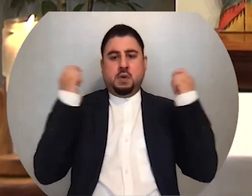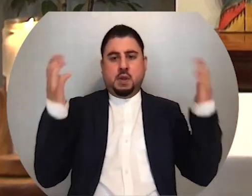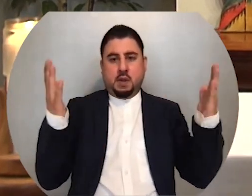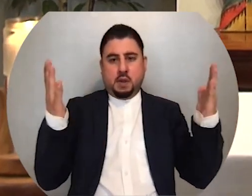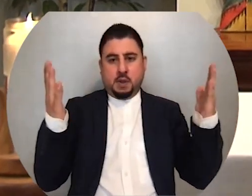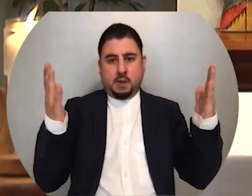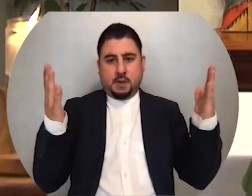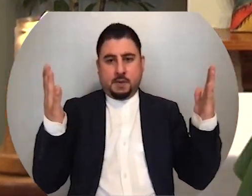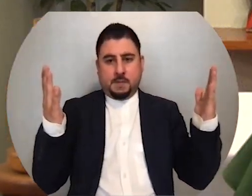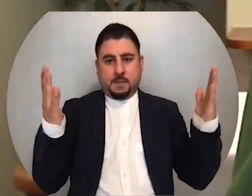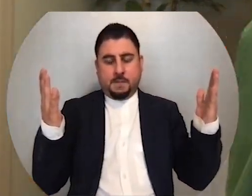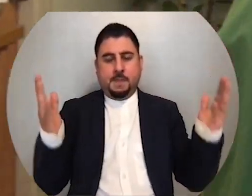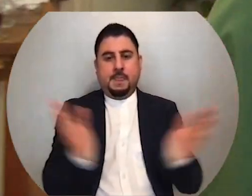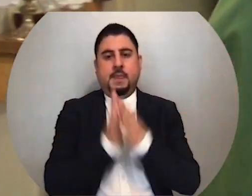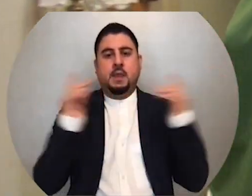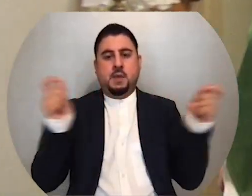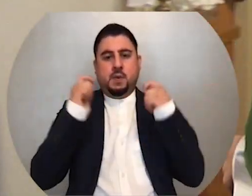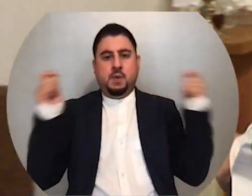alleluia,